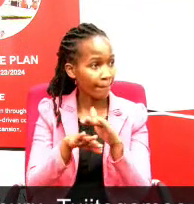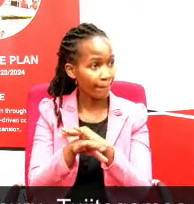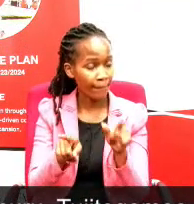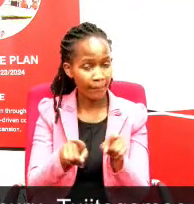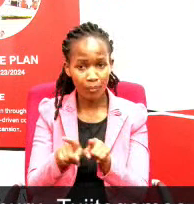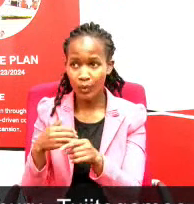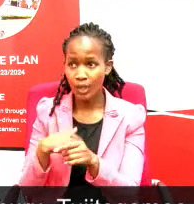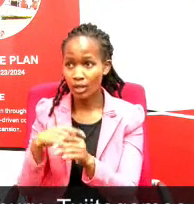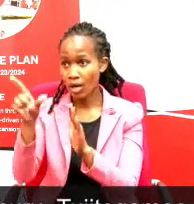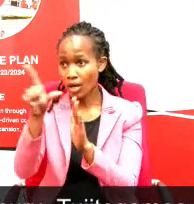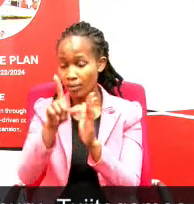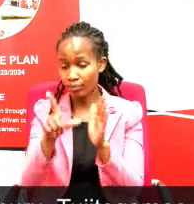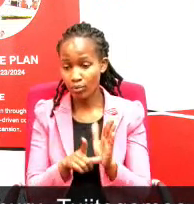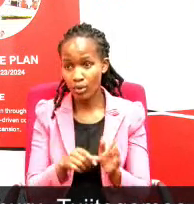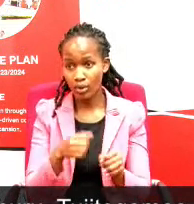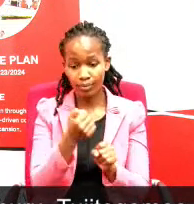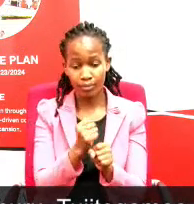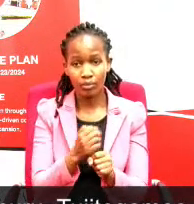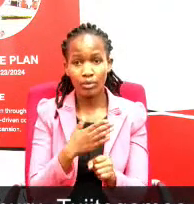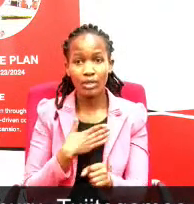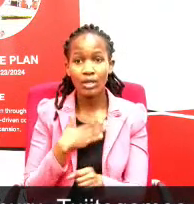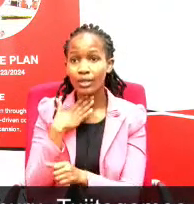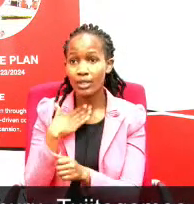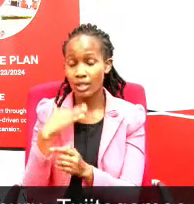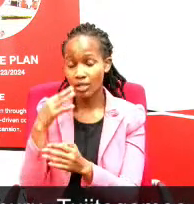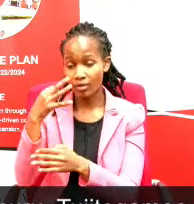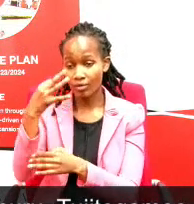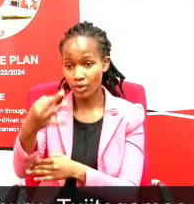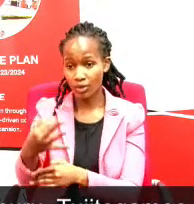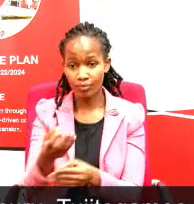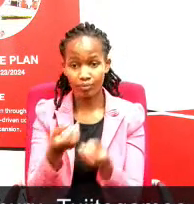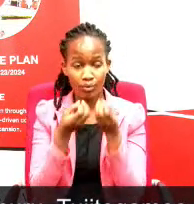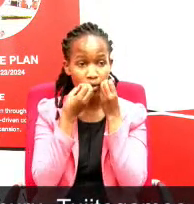draw lessons to inform our desired future